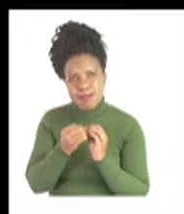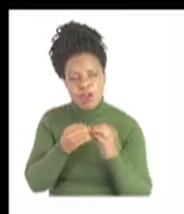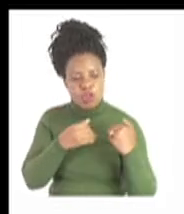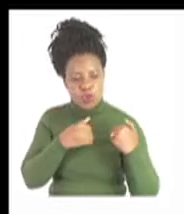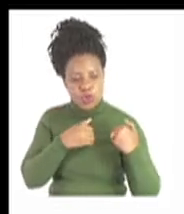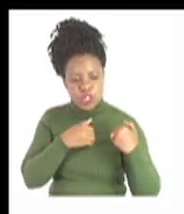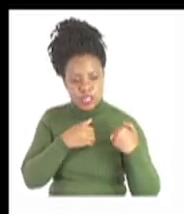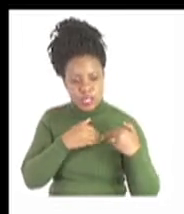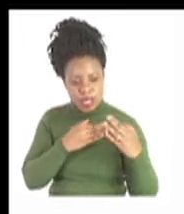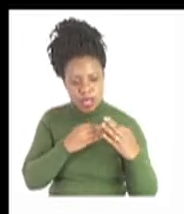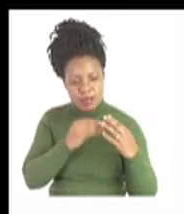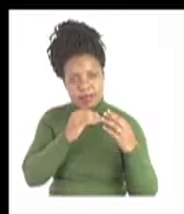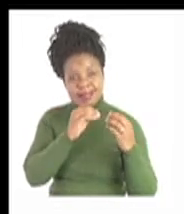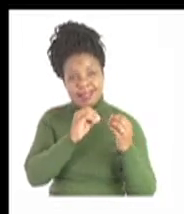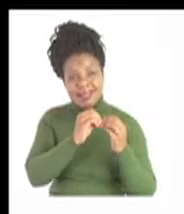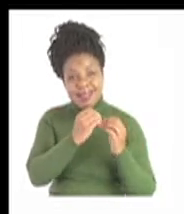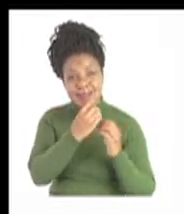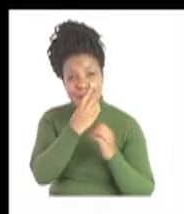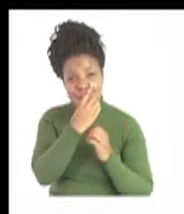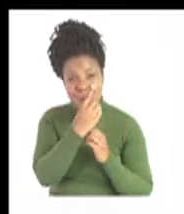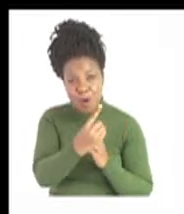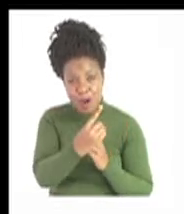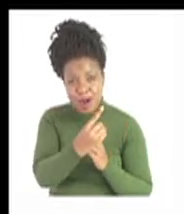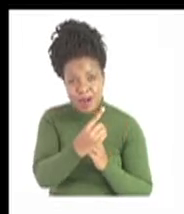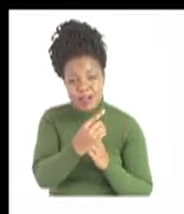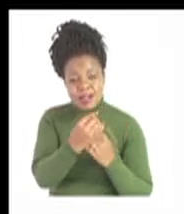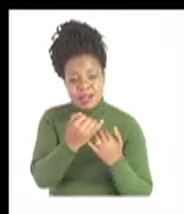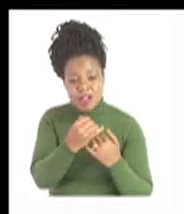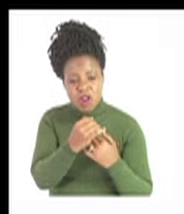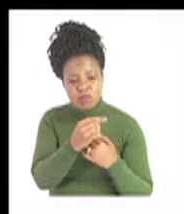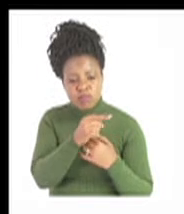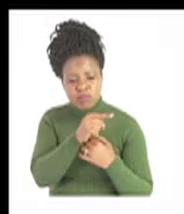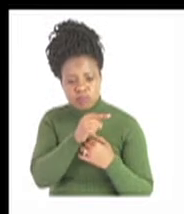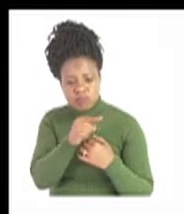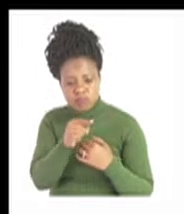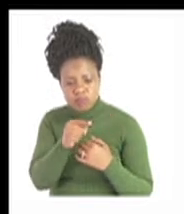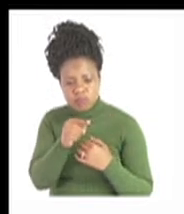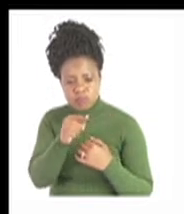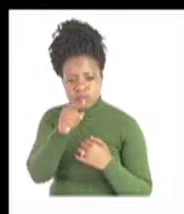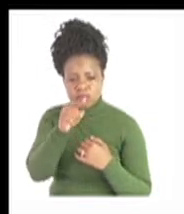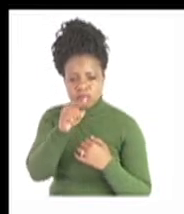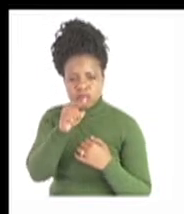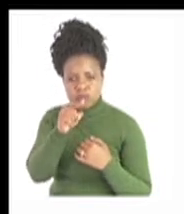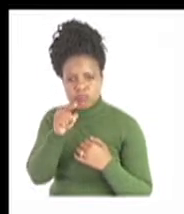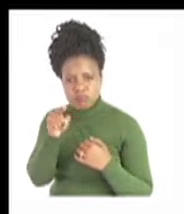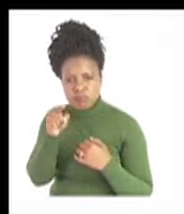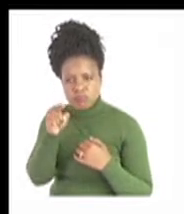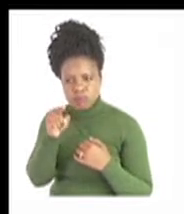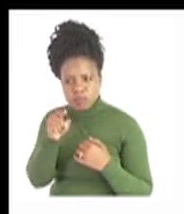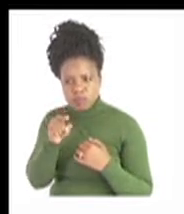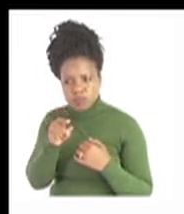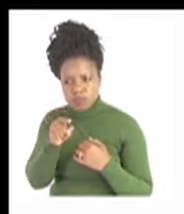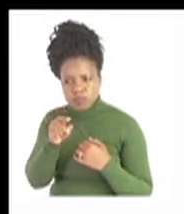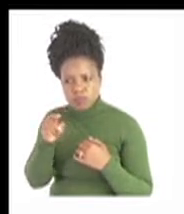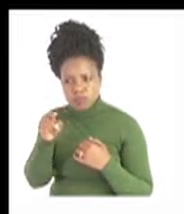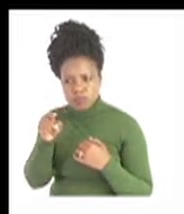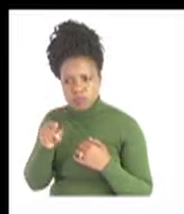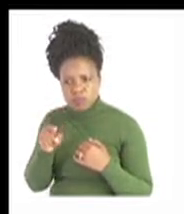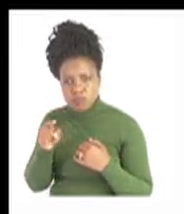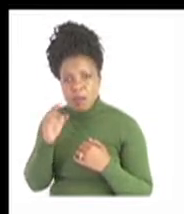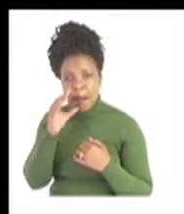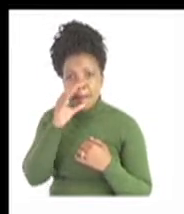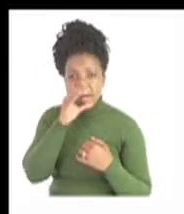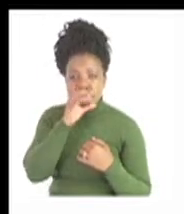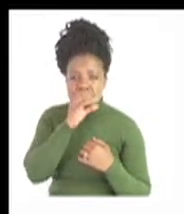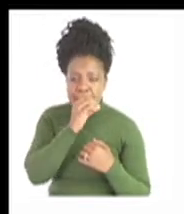horizontally or vertically. You must go in order without missing